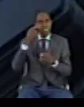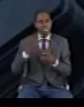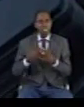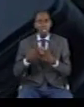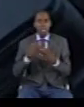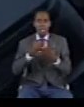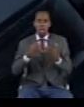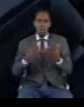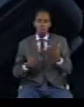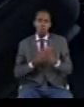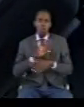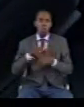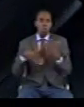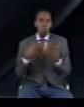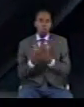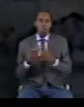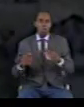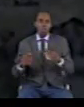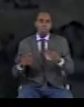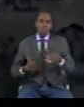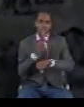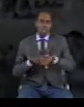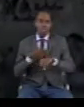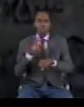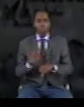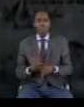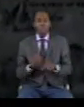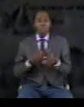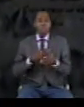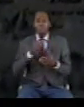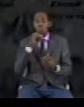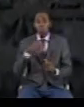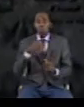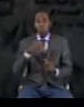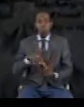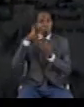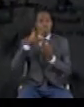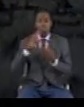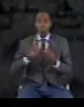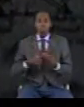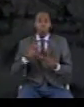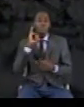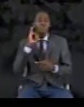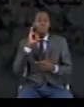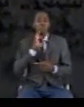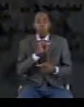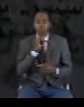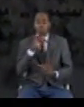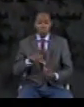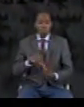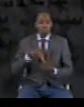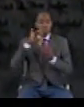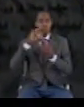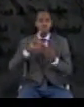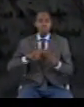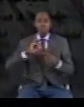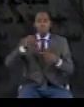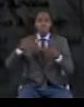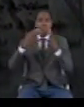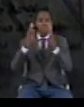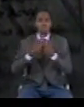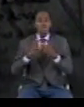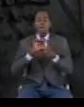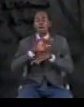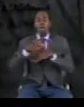among all nations. It's not peculiar to Israel. It's not peculiar to Jerusalem. Among